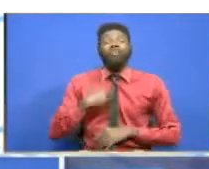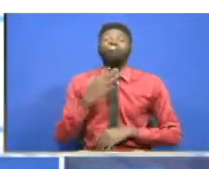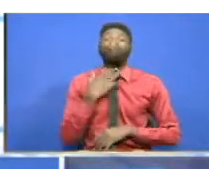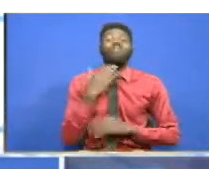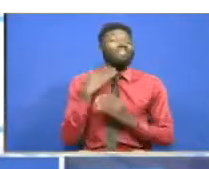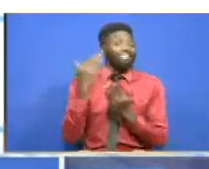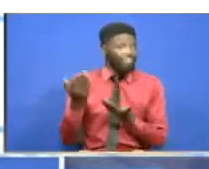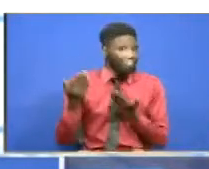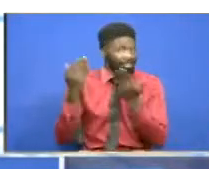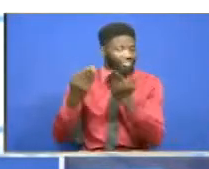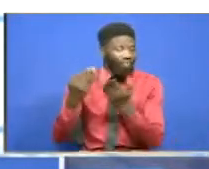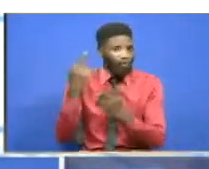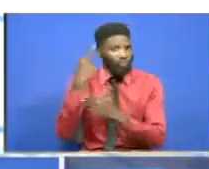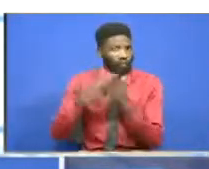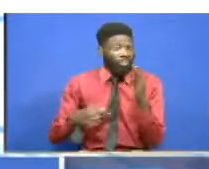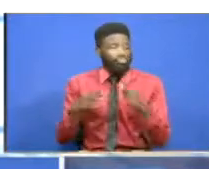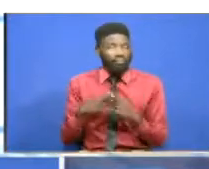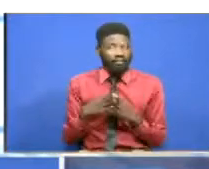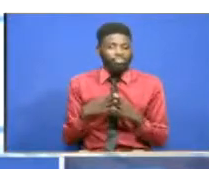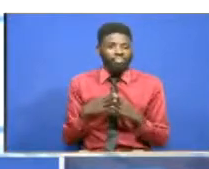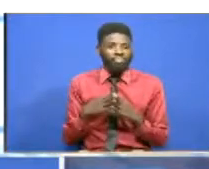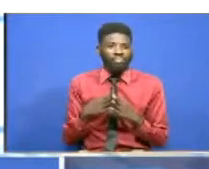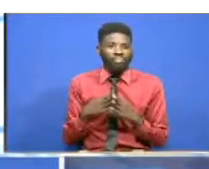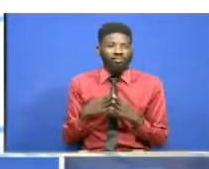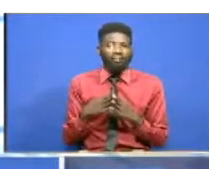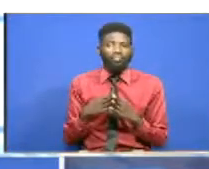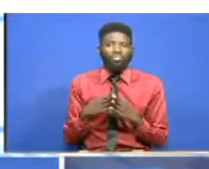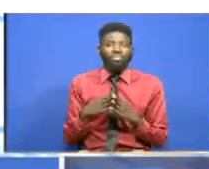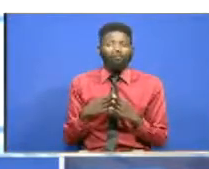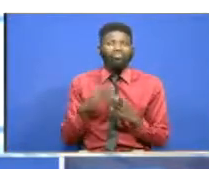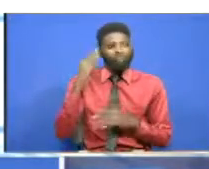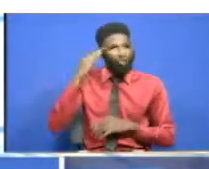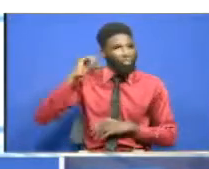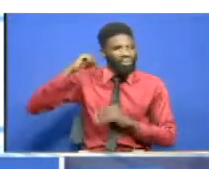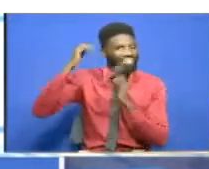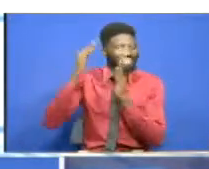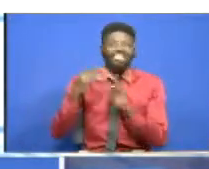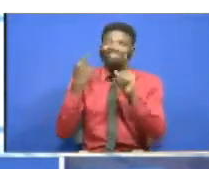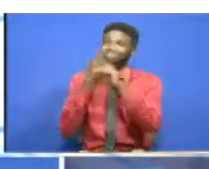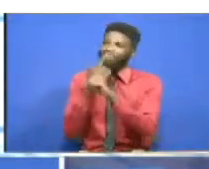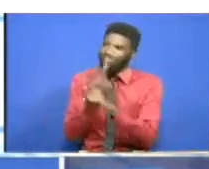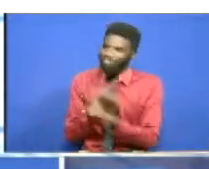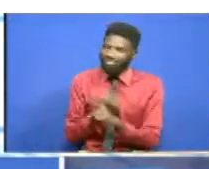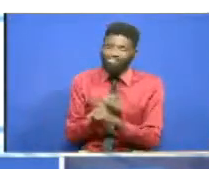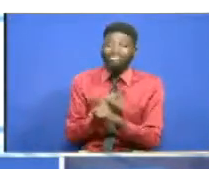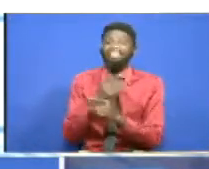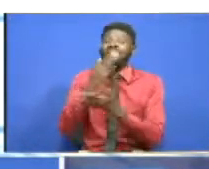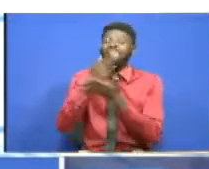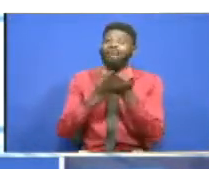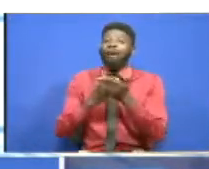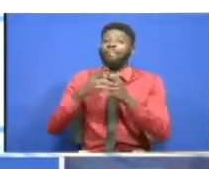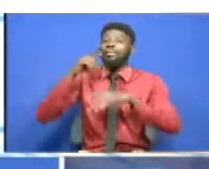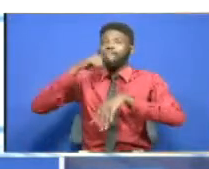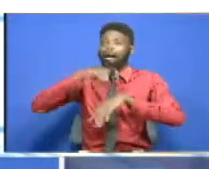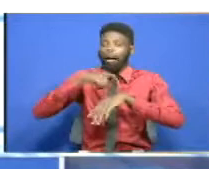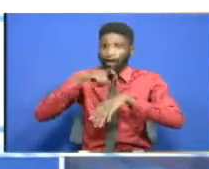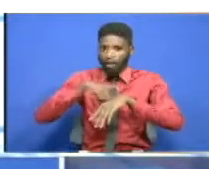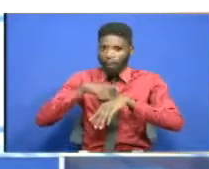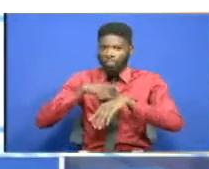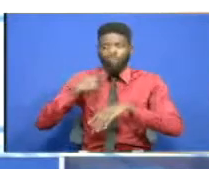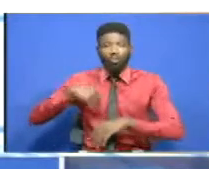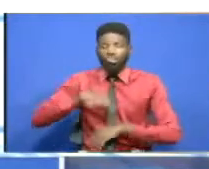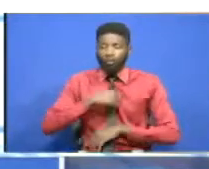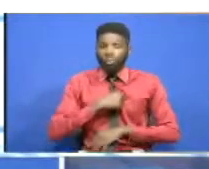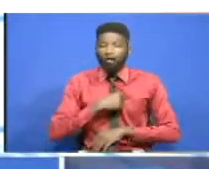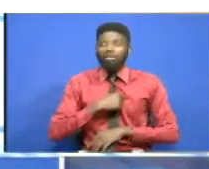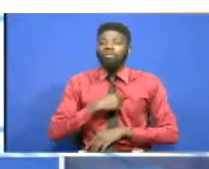times, because I know there and some politicians are online, at times we give too much credence